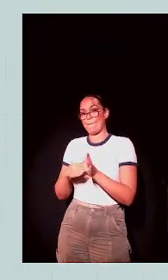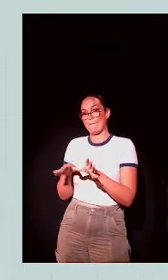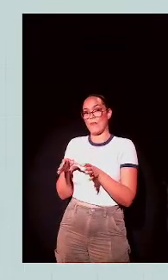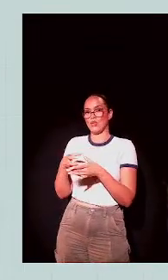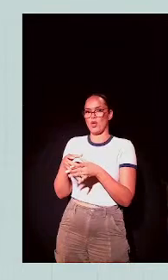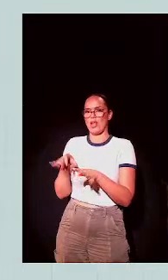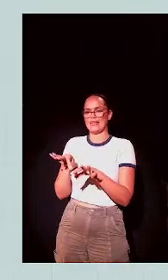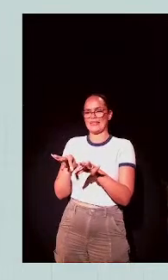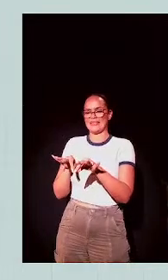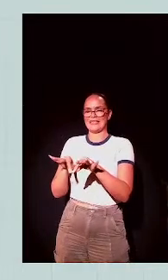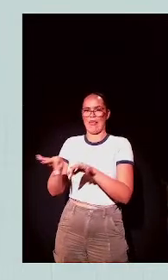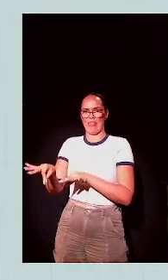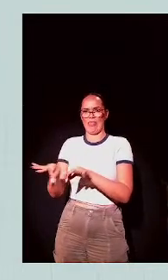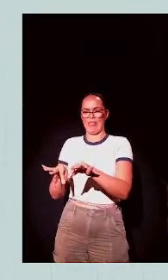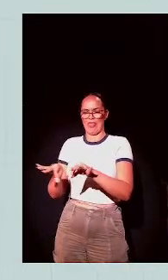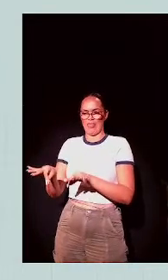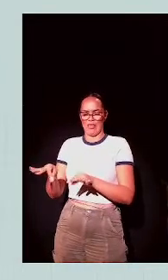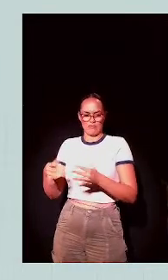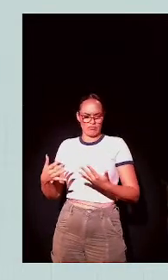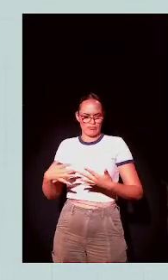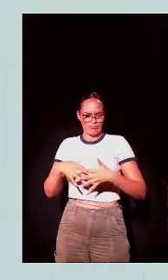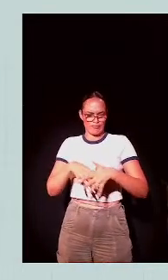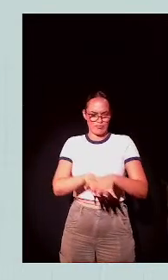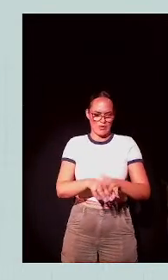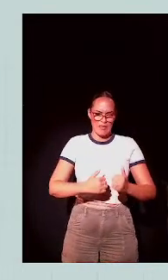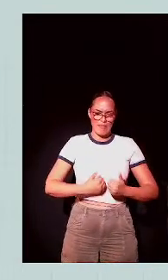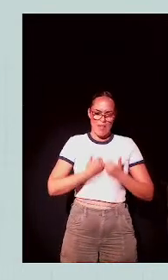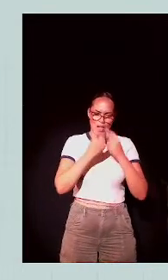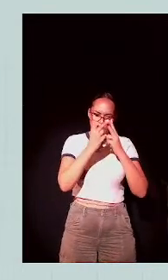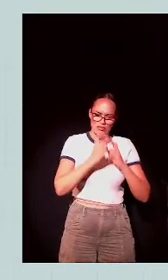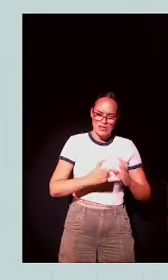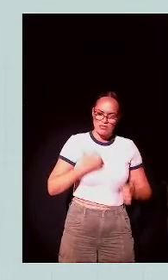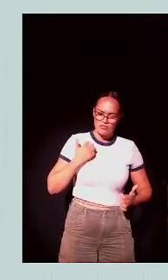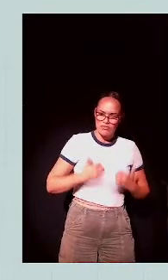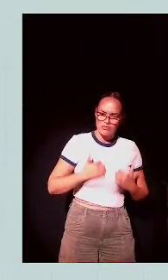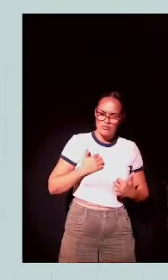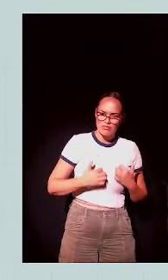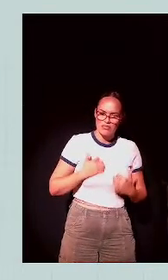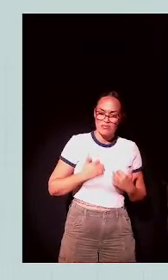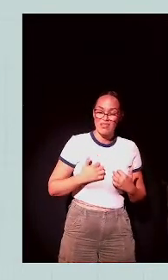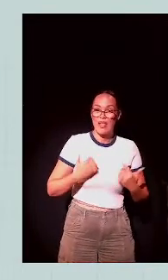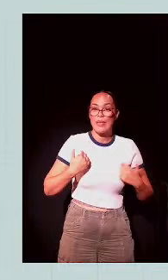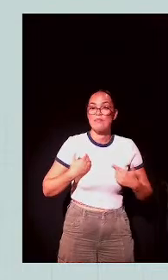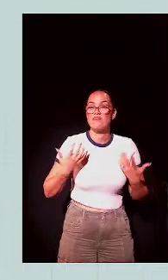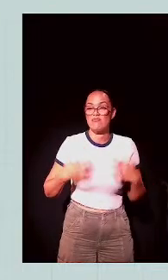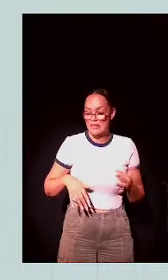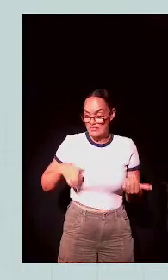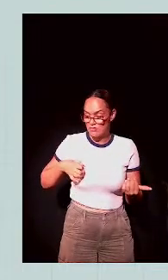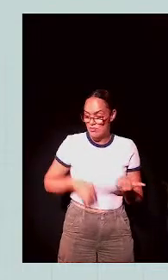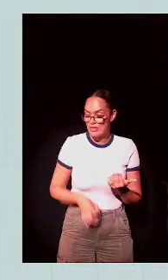and intersected with my main research interest was that I've been designing instruments